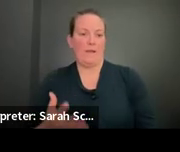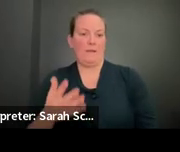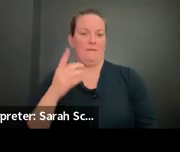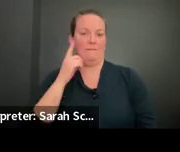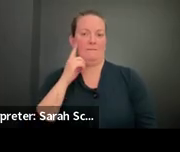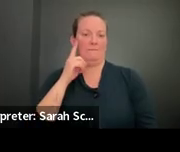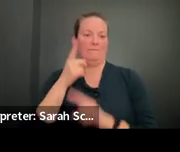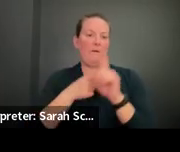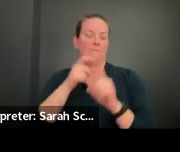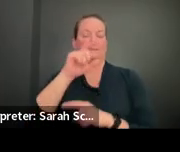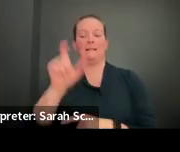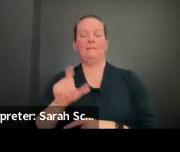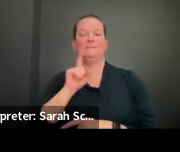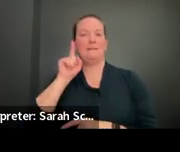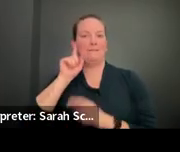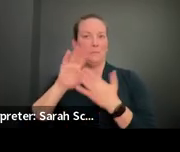deaf community.